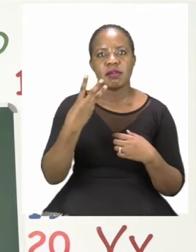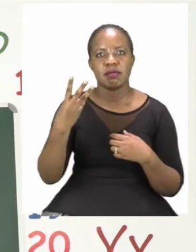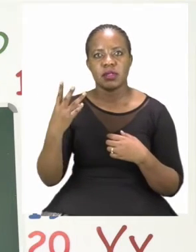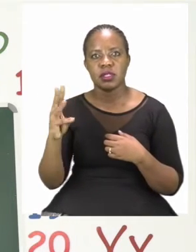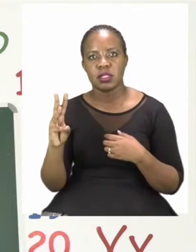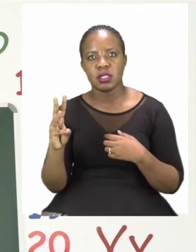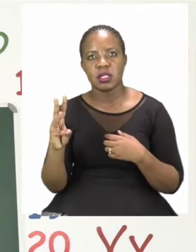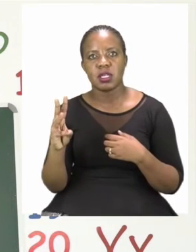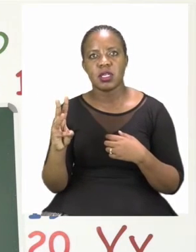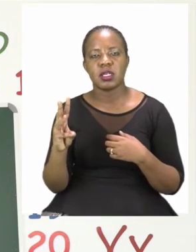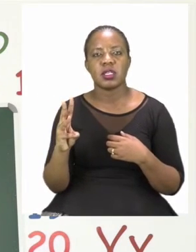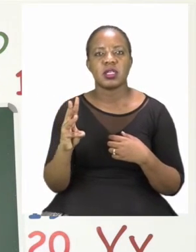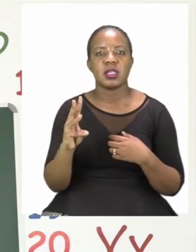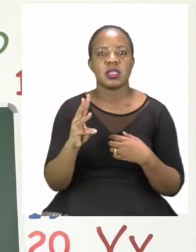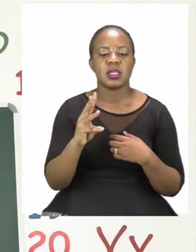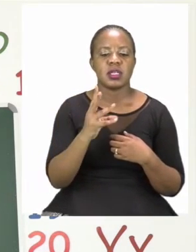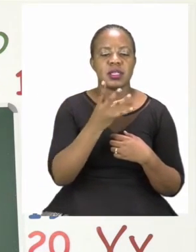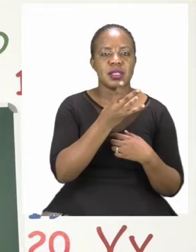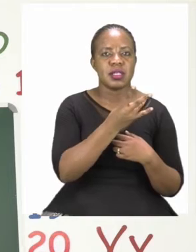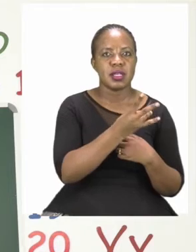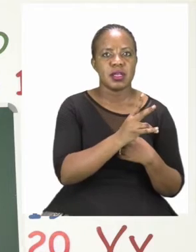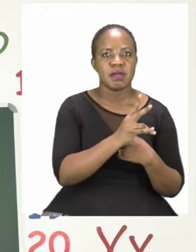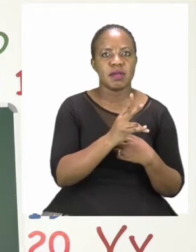7, 8,